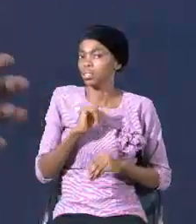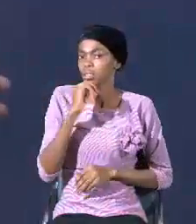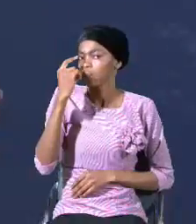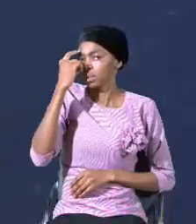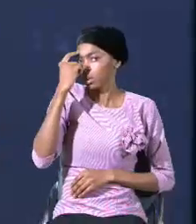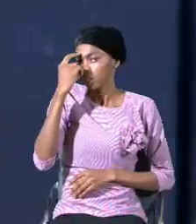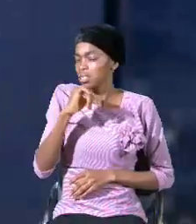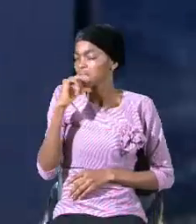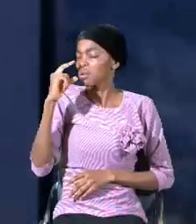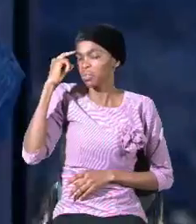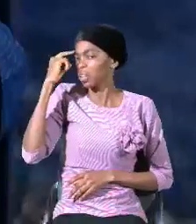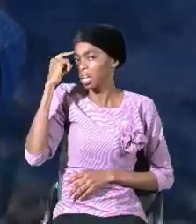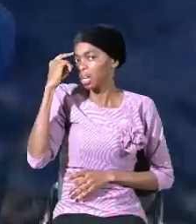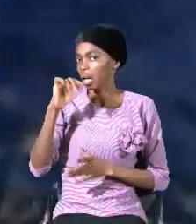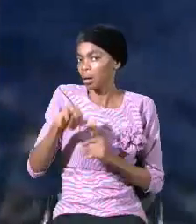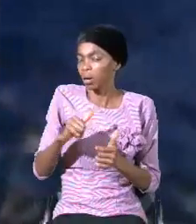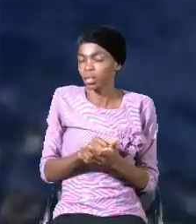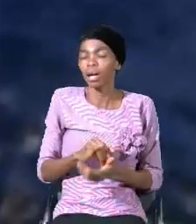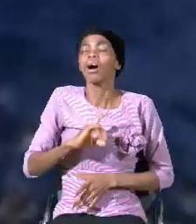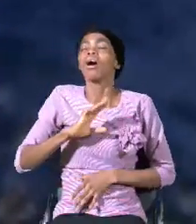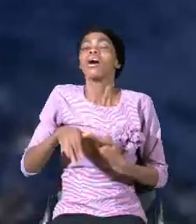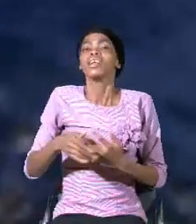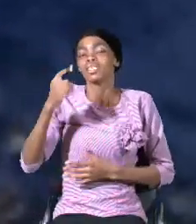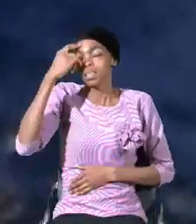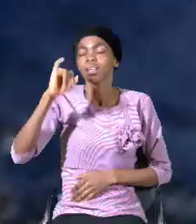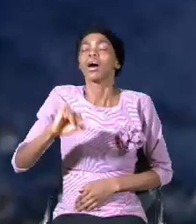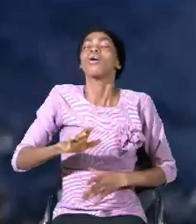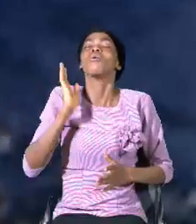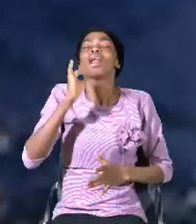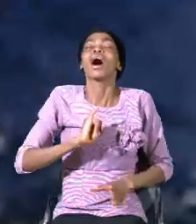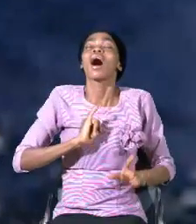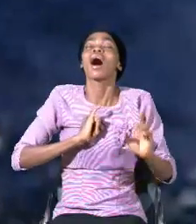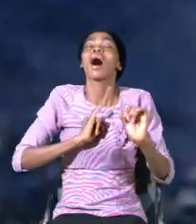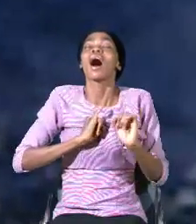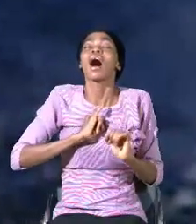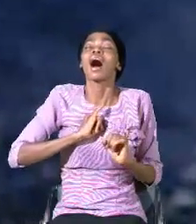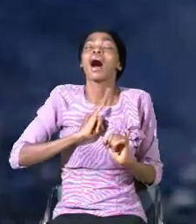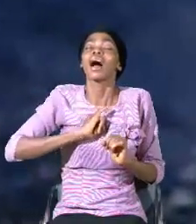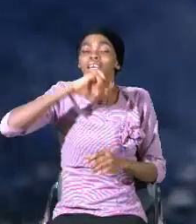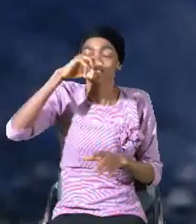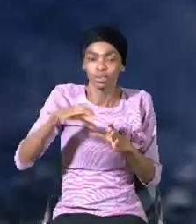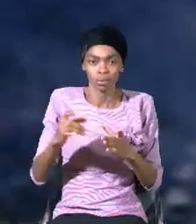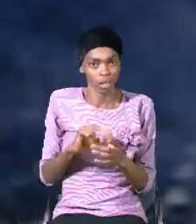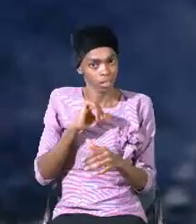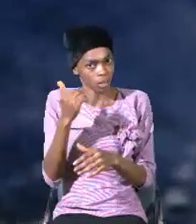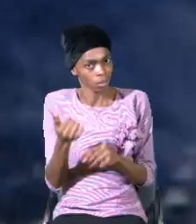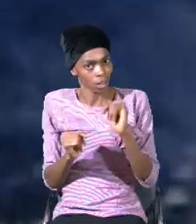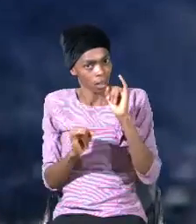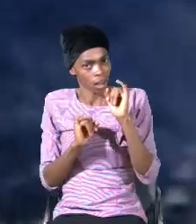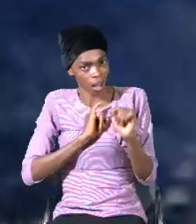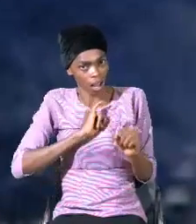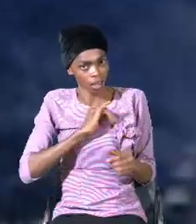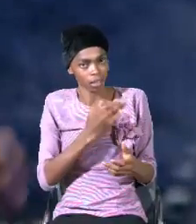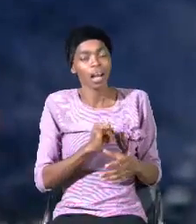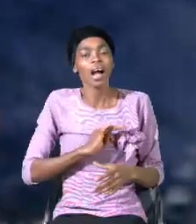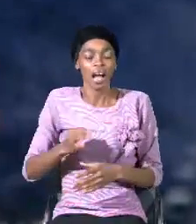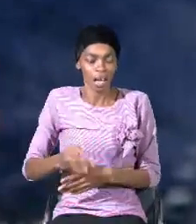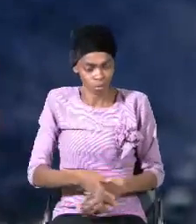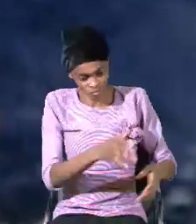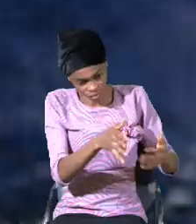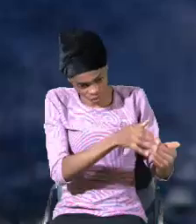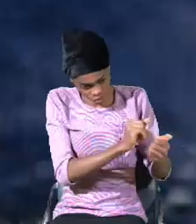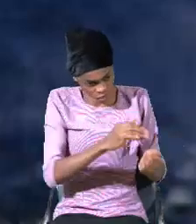thinking about that this well. I do. I, another I then, I'll pull down my bands and